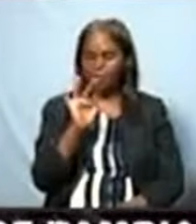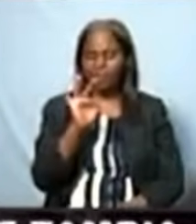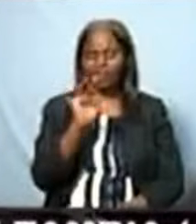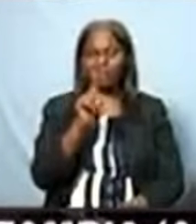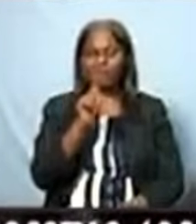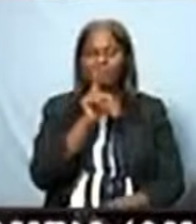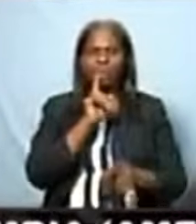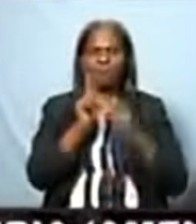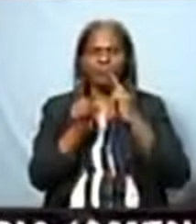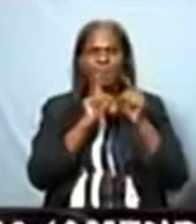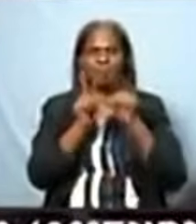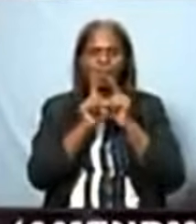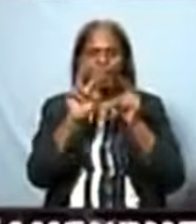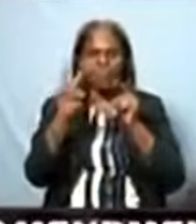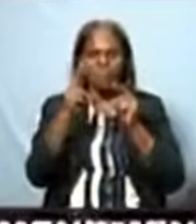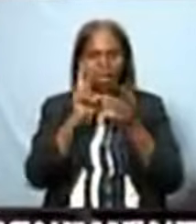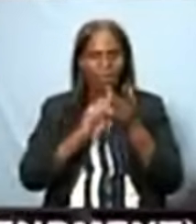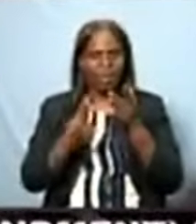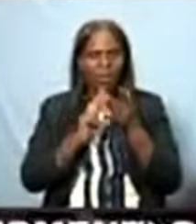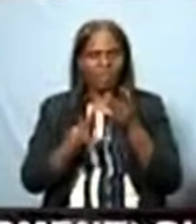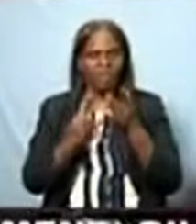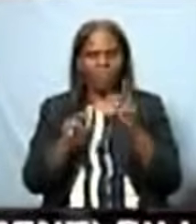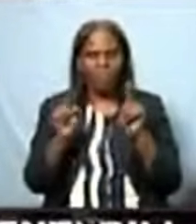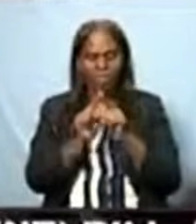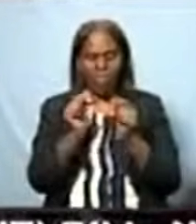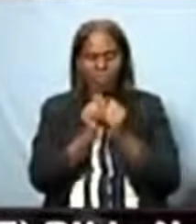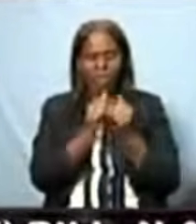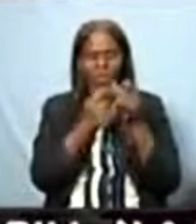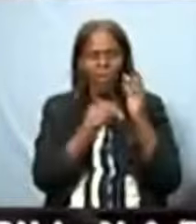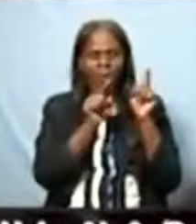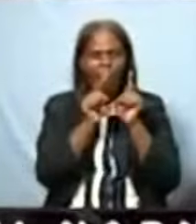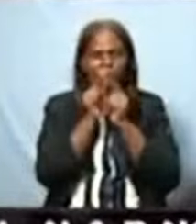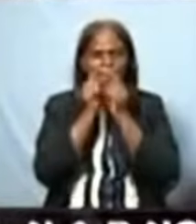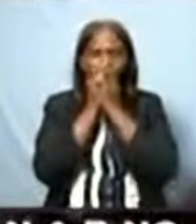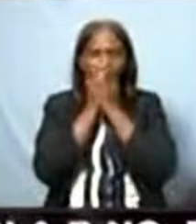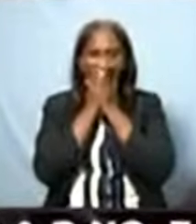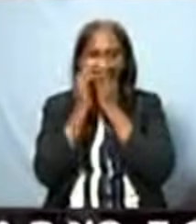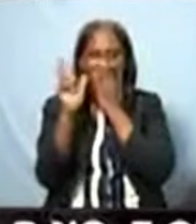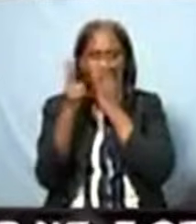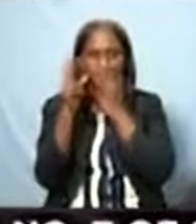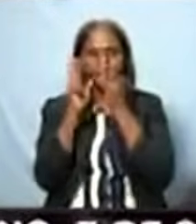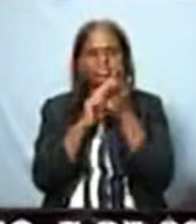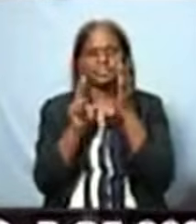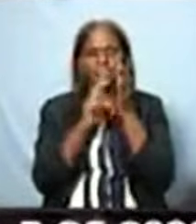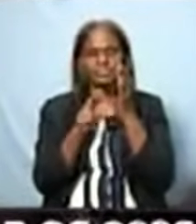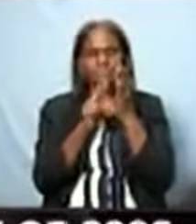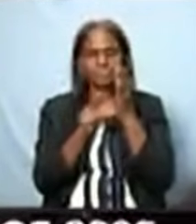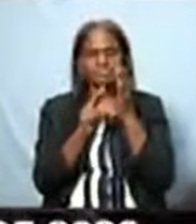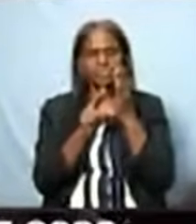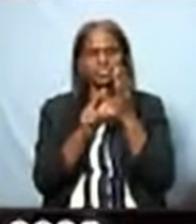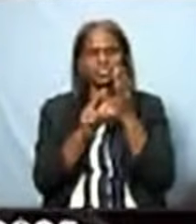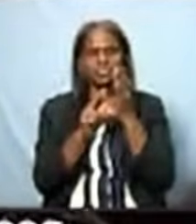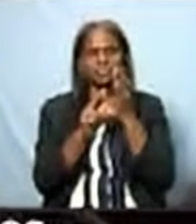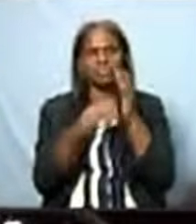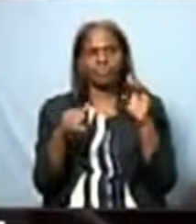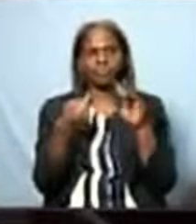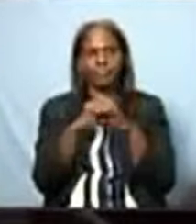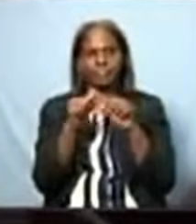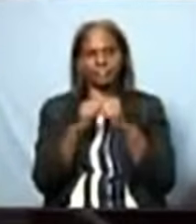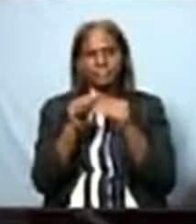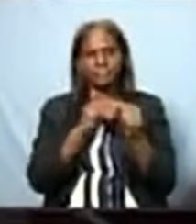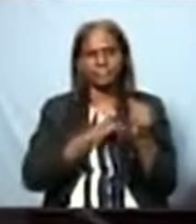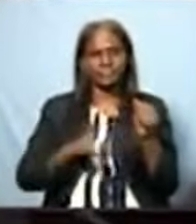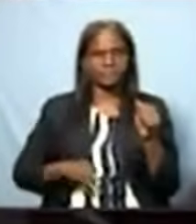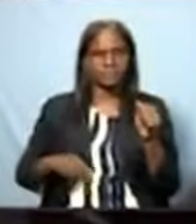will talk about second reading and also third reading, as getting involved with members